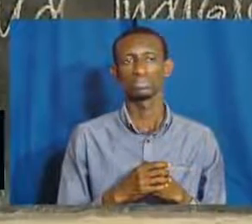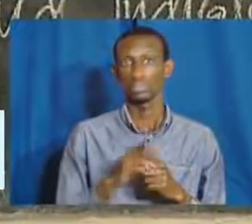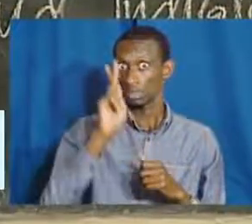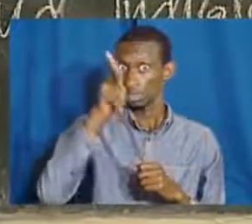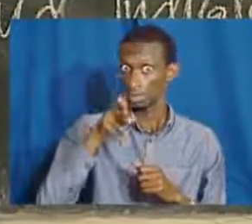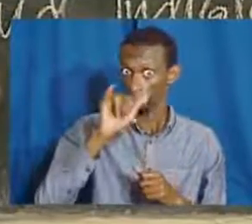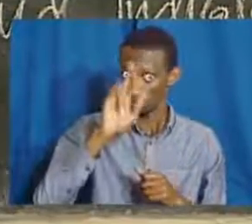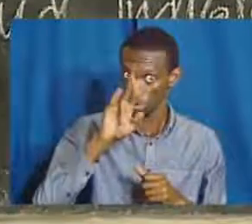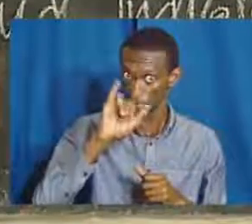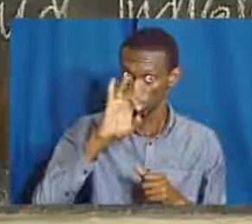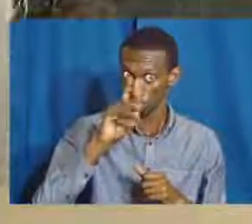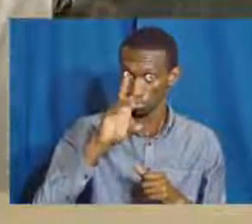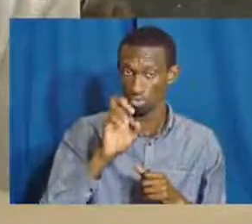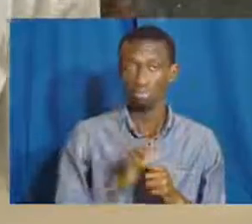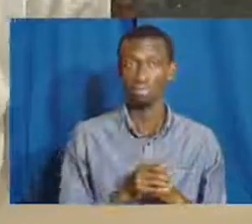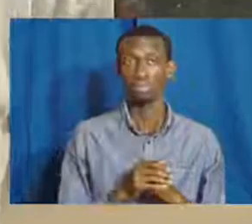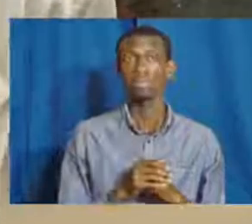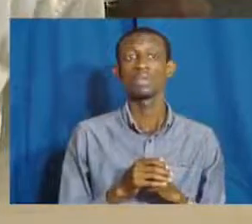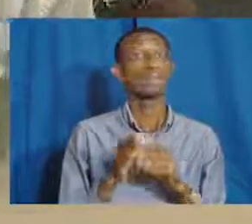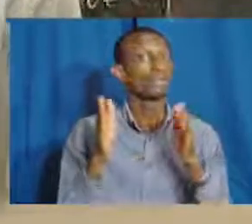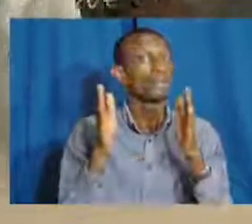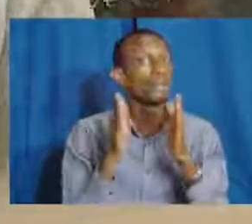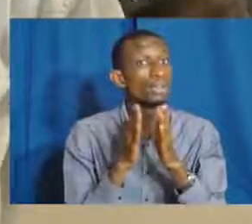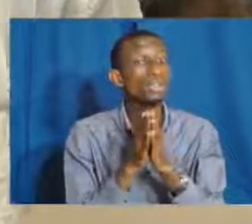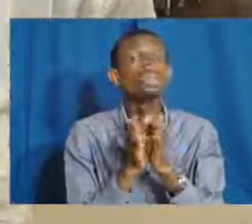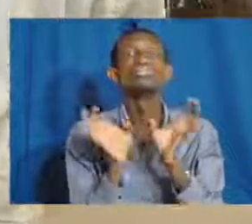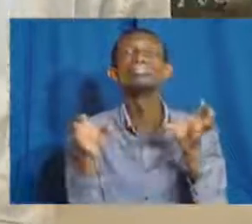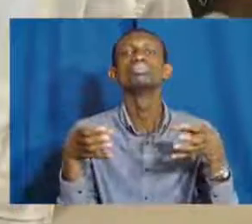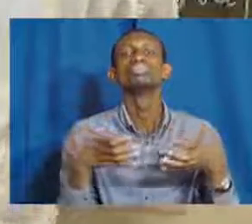period, and group